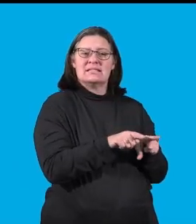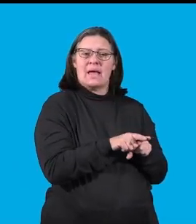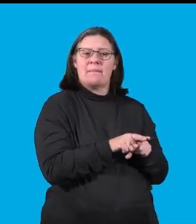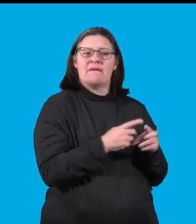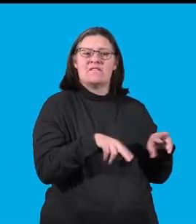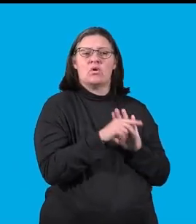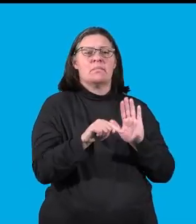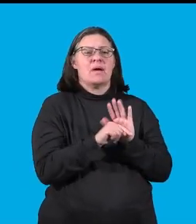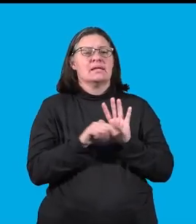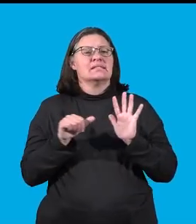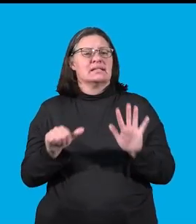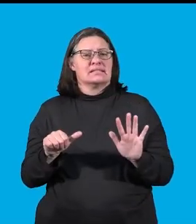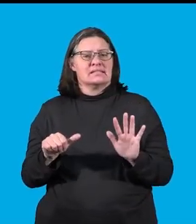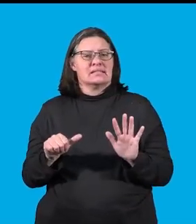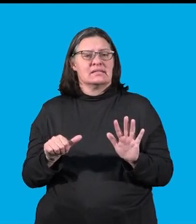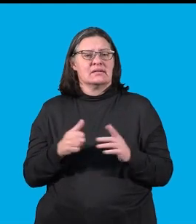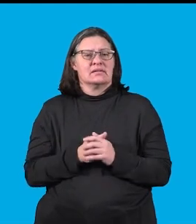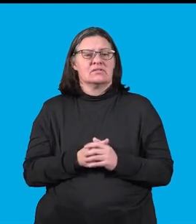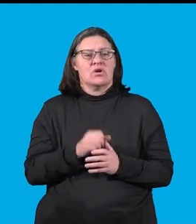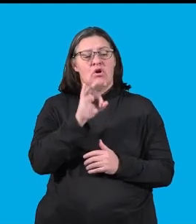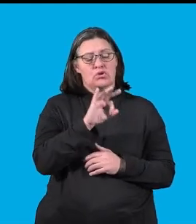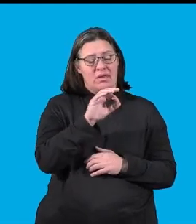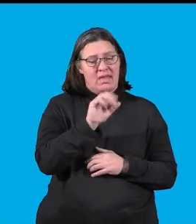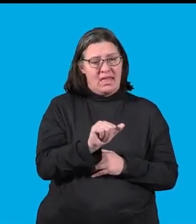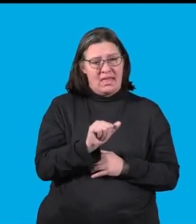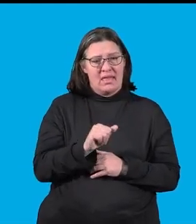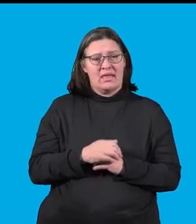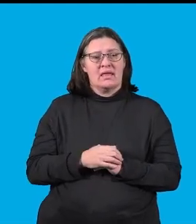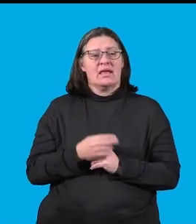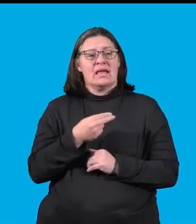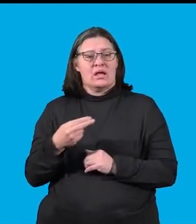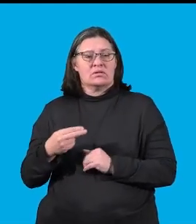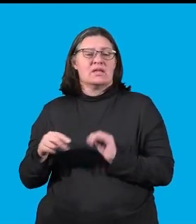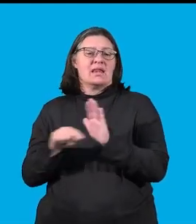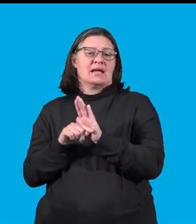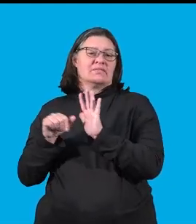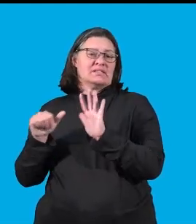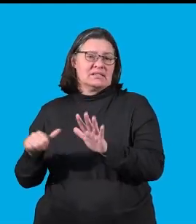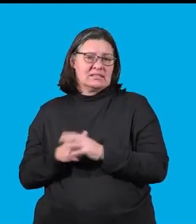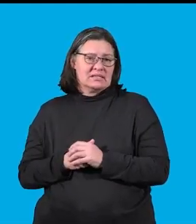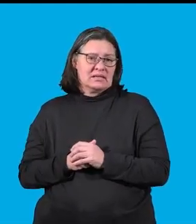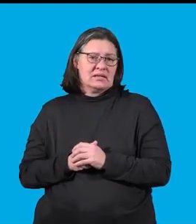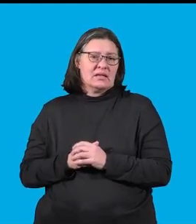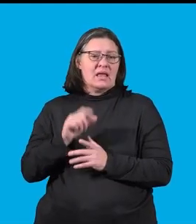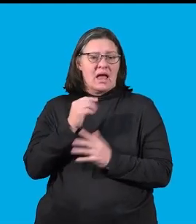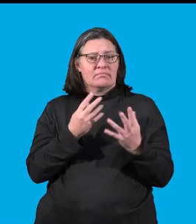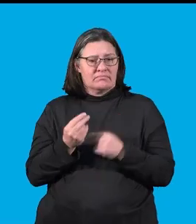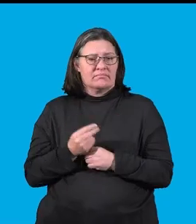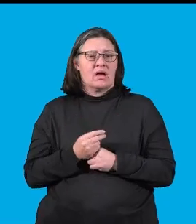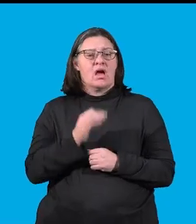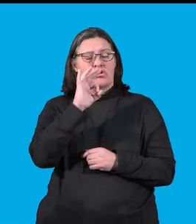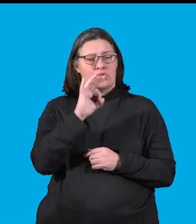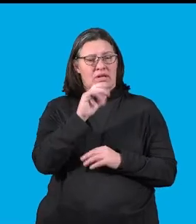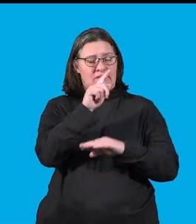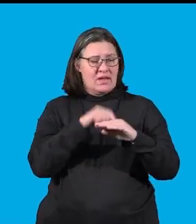value as minus 6. So therefore I equate 3a to negative 6, and I solve for a by dividing through